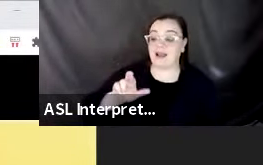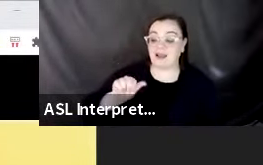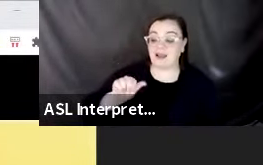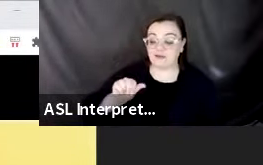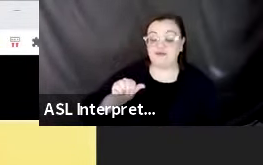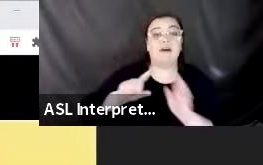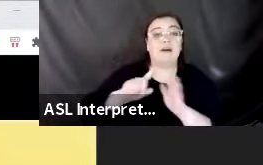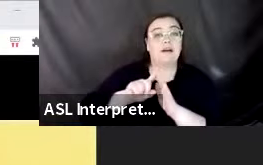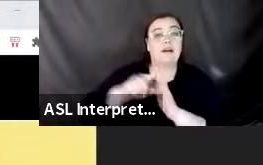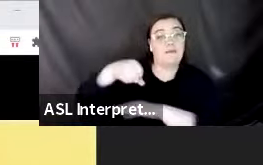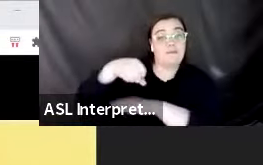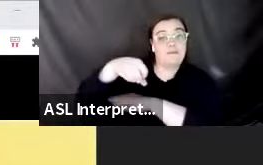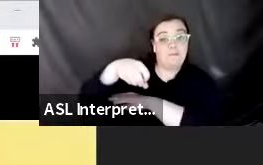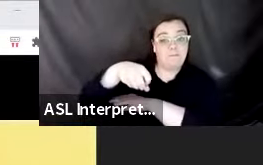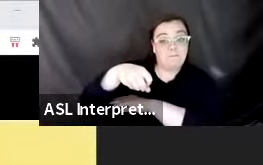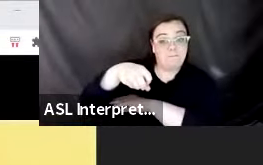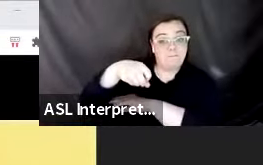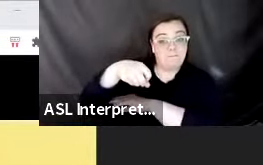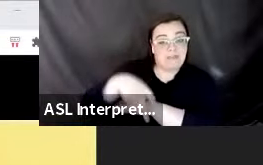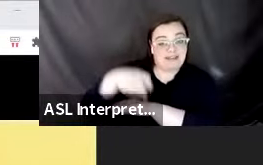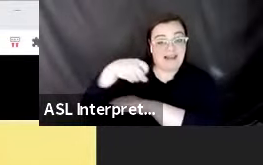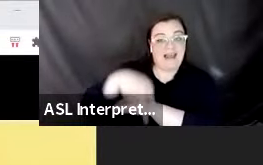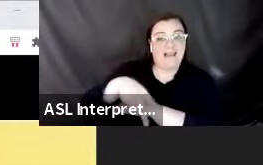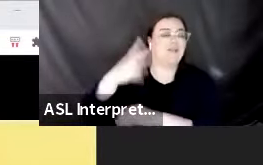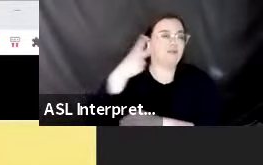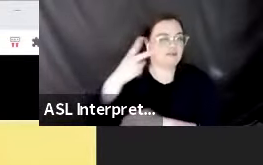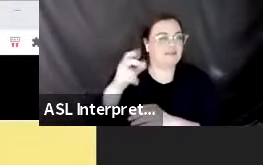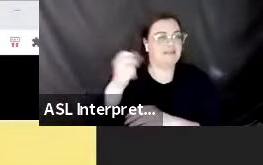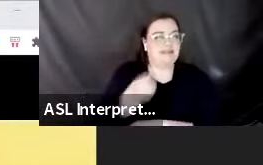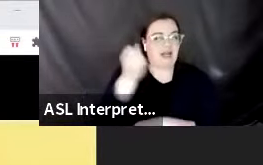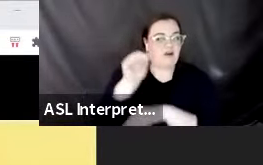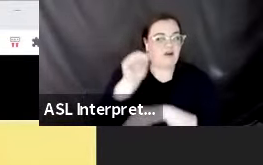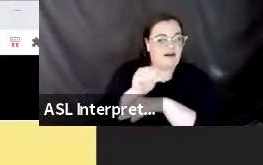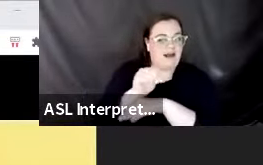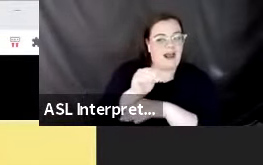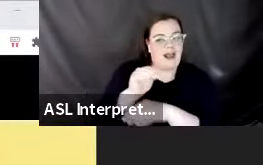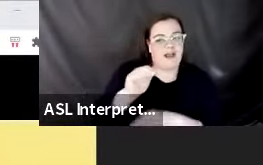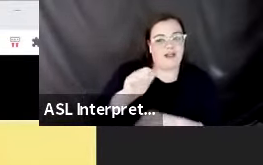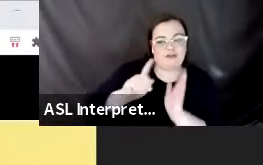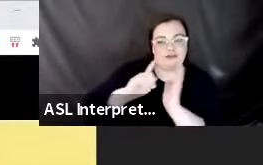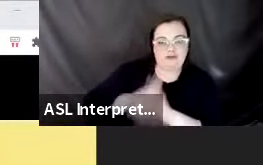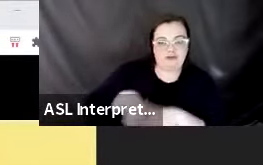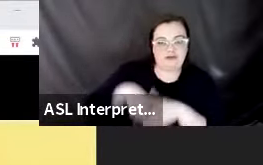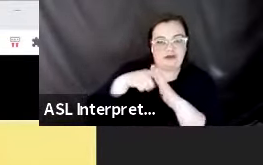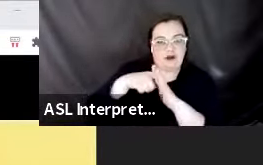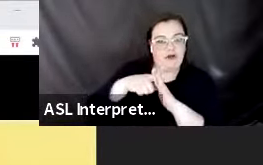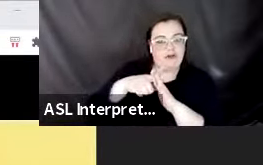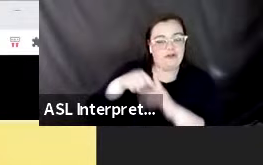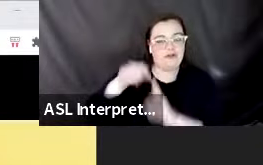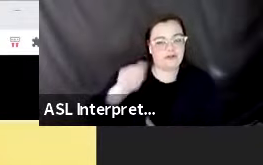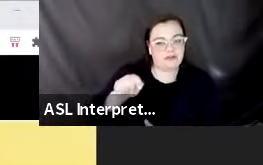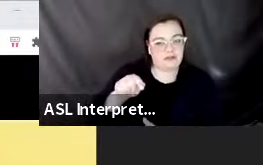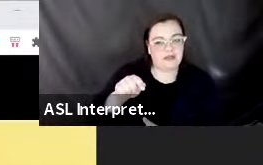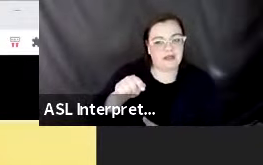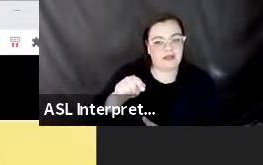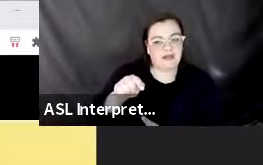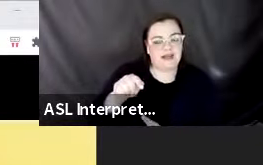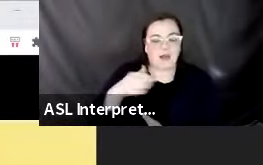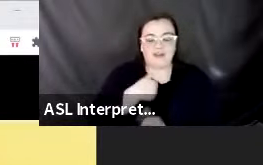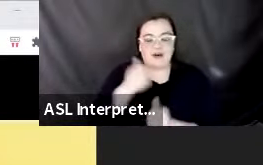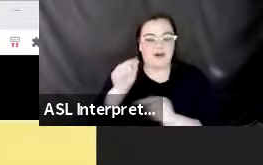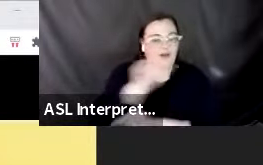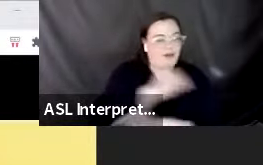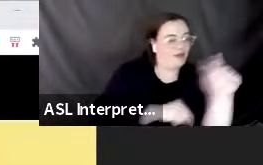their Saturday rate begins at double scale. For principals, it's work that starts on Saturday. Sorry about that. Its